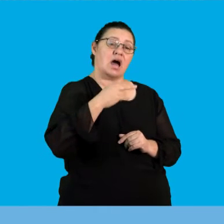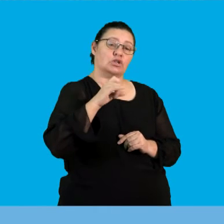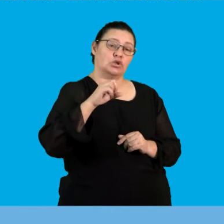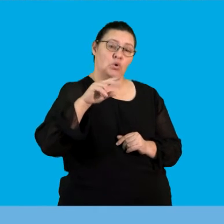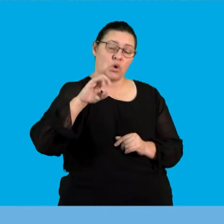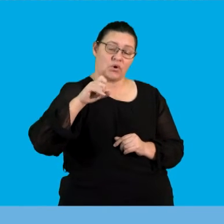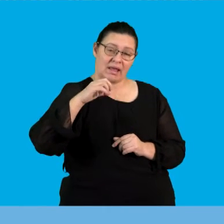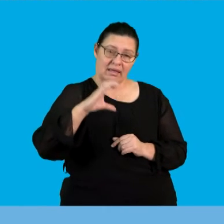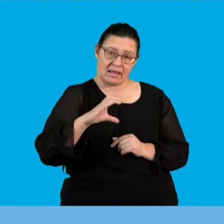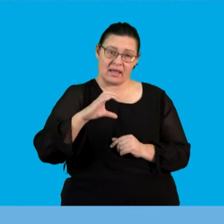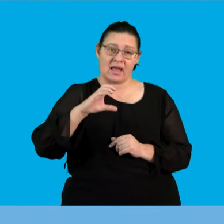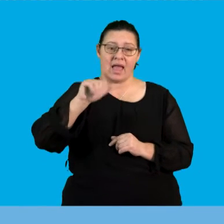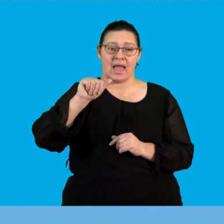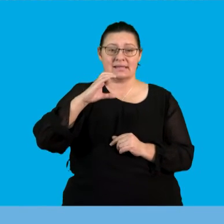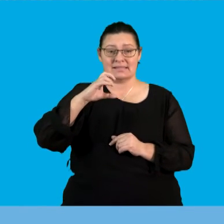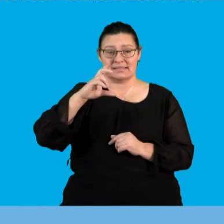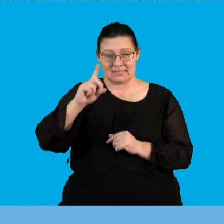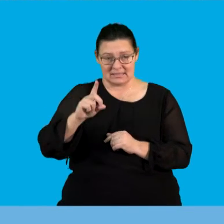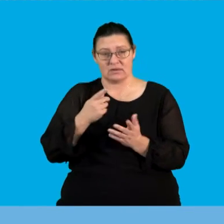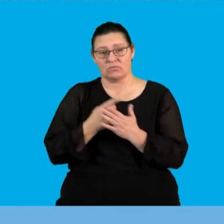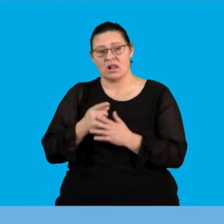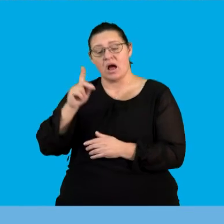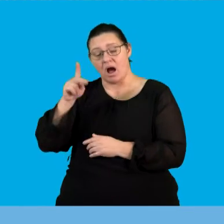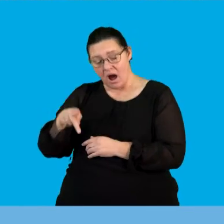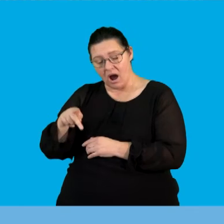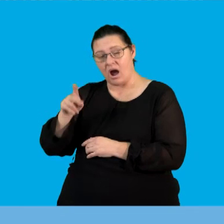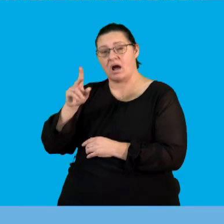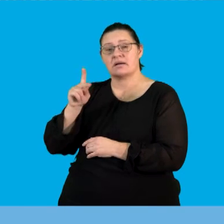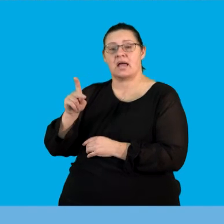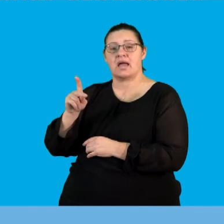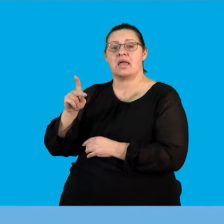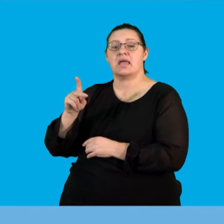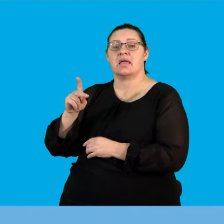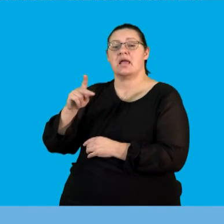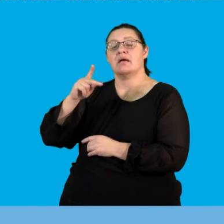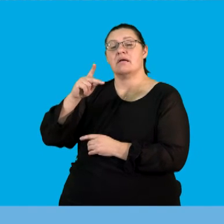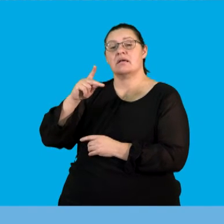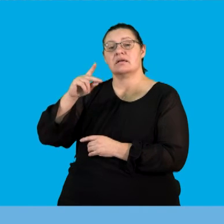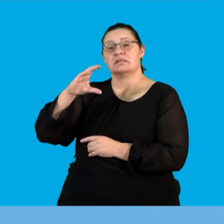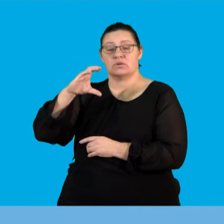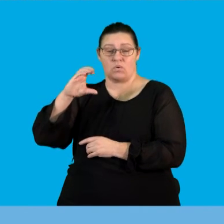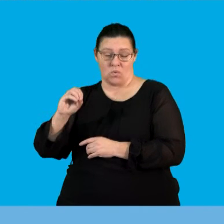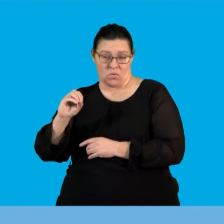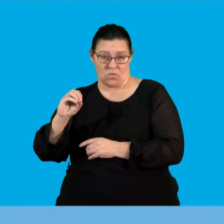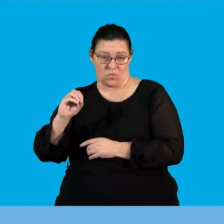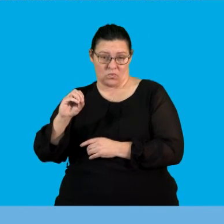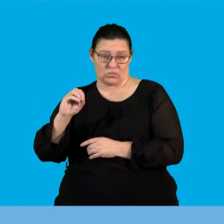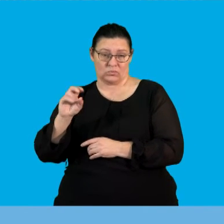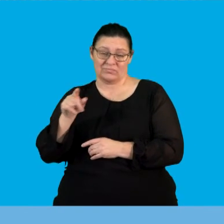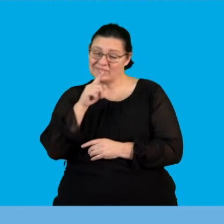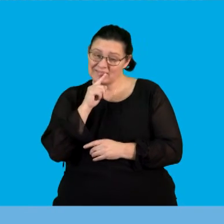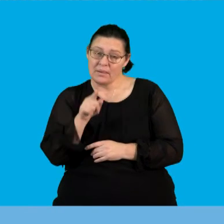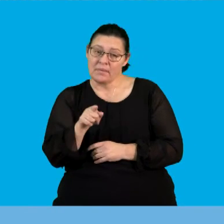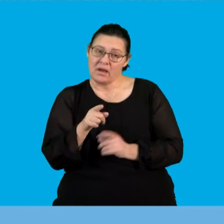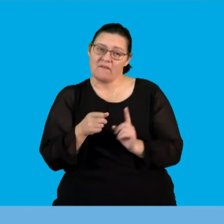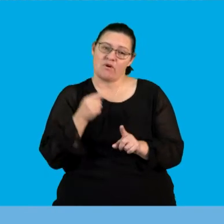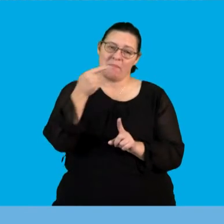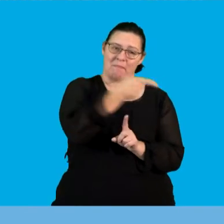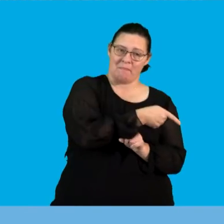then we're saying that the salt is going to be a potassium and the chlorine coming from